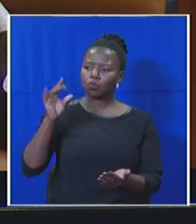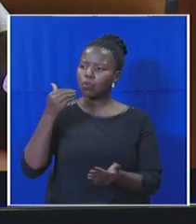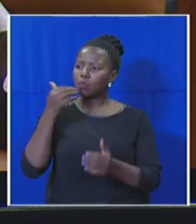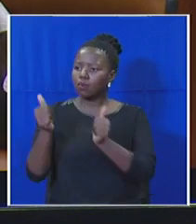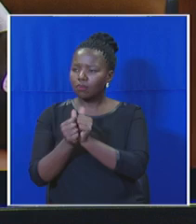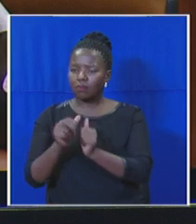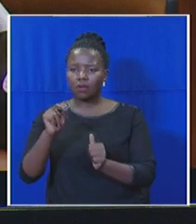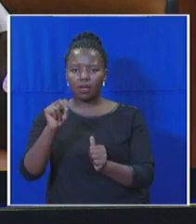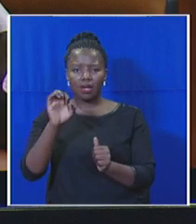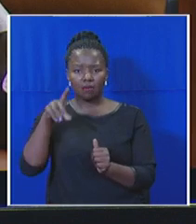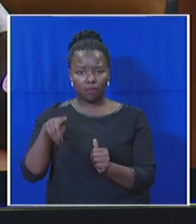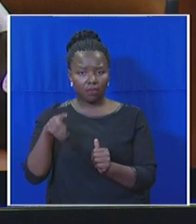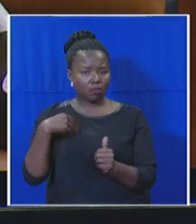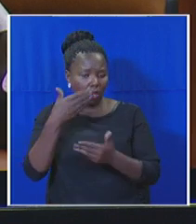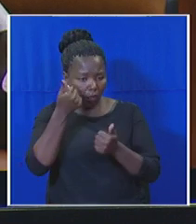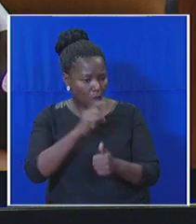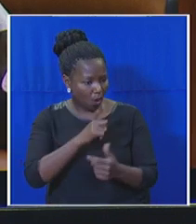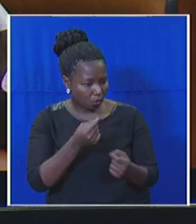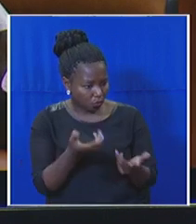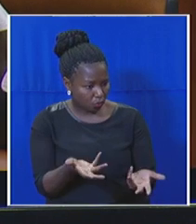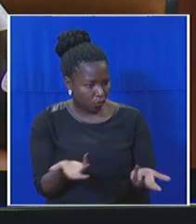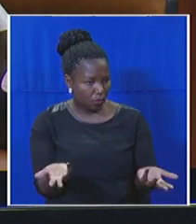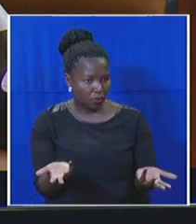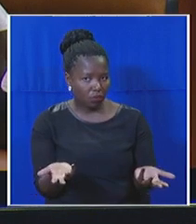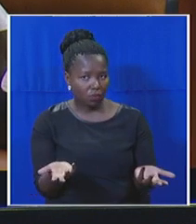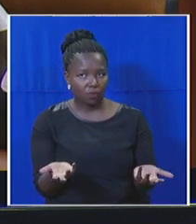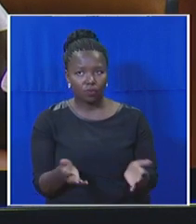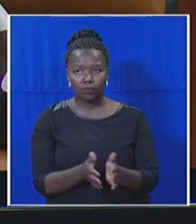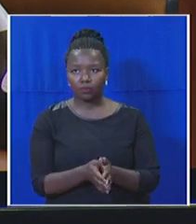NFP, for what reasons we do not know.